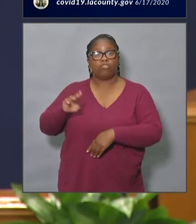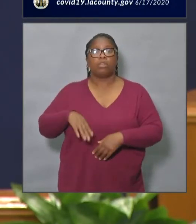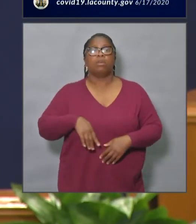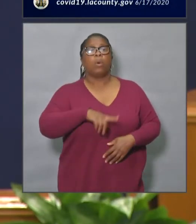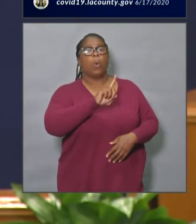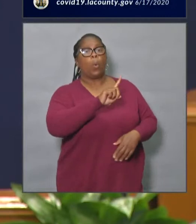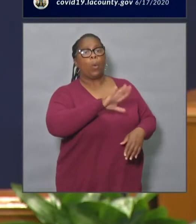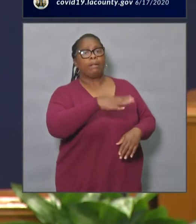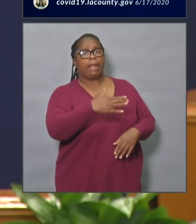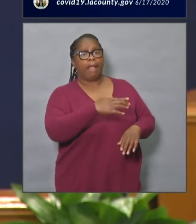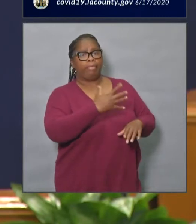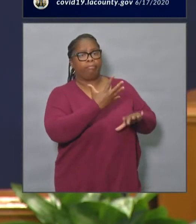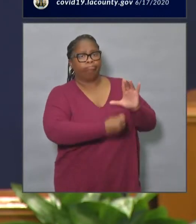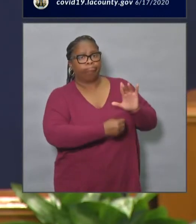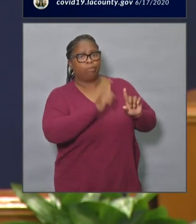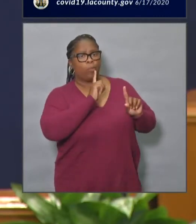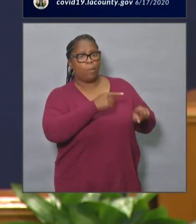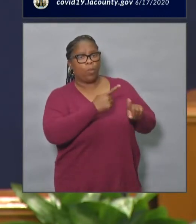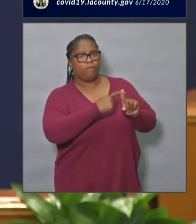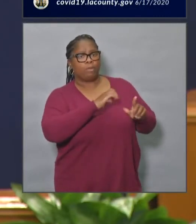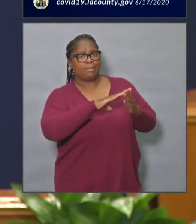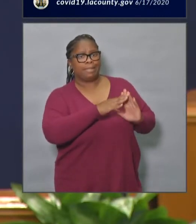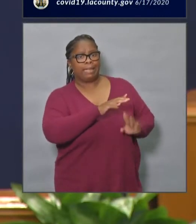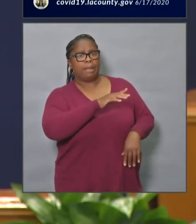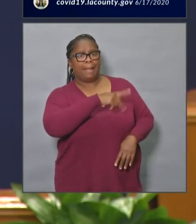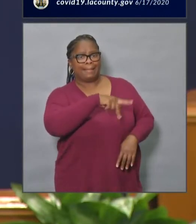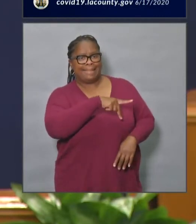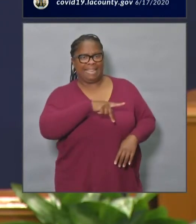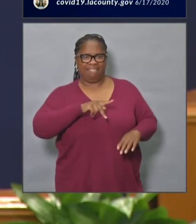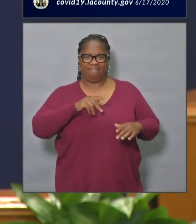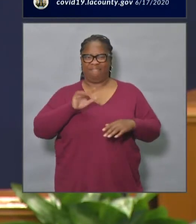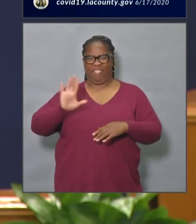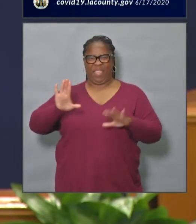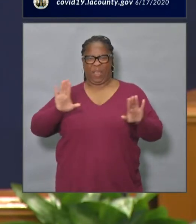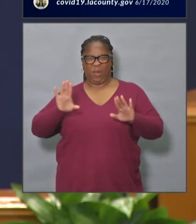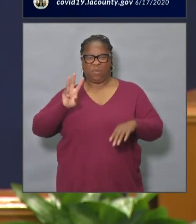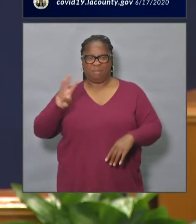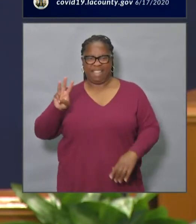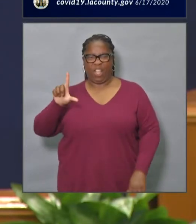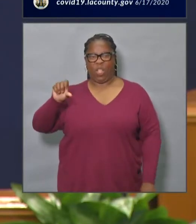by the City of Pasadena are available at longbeach.gov and